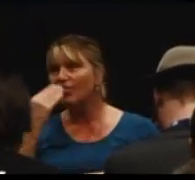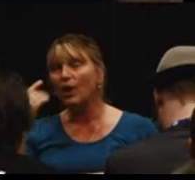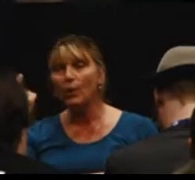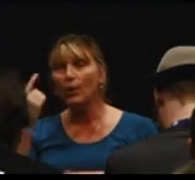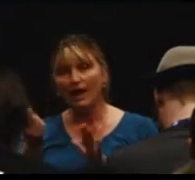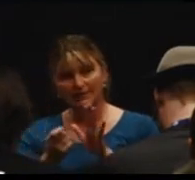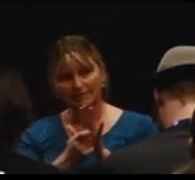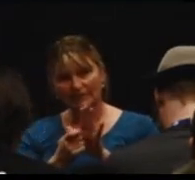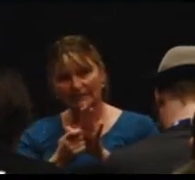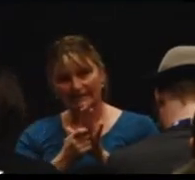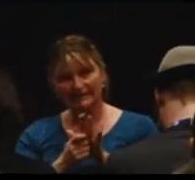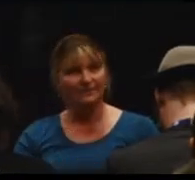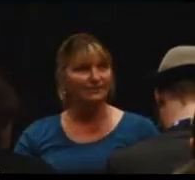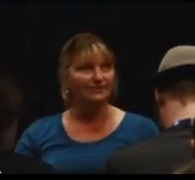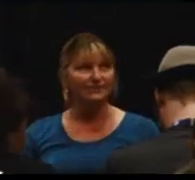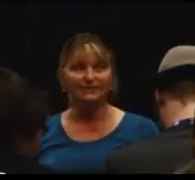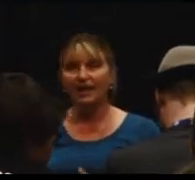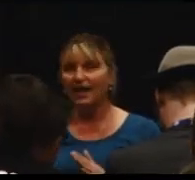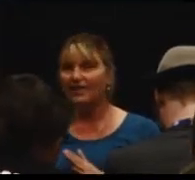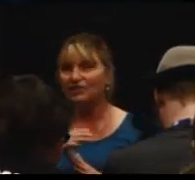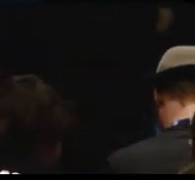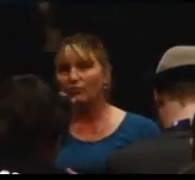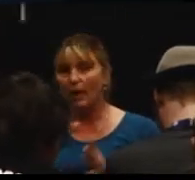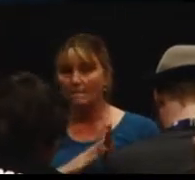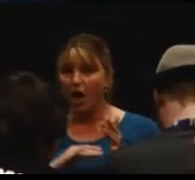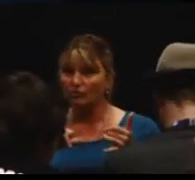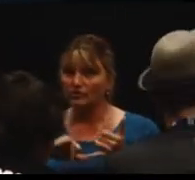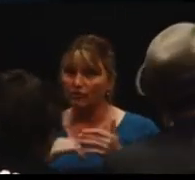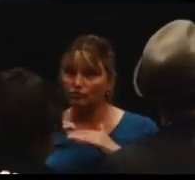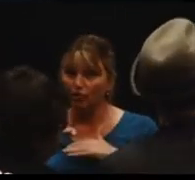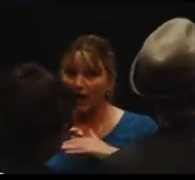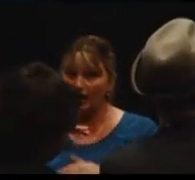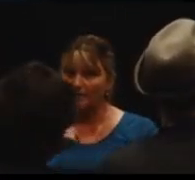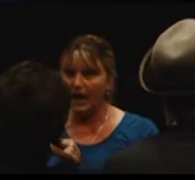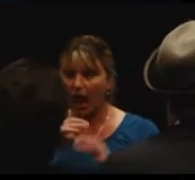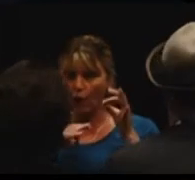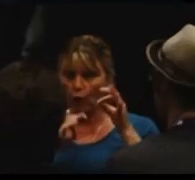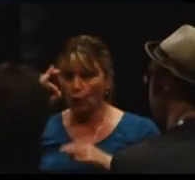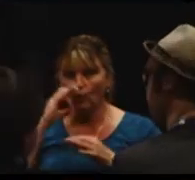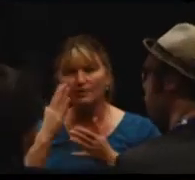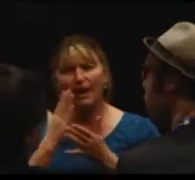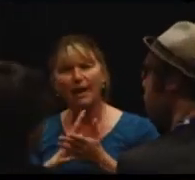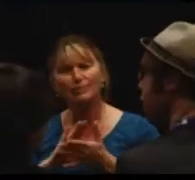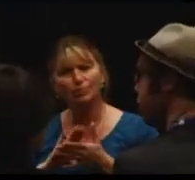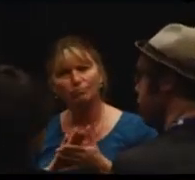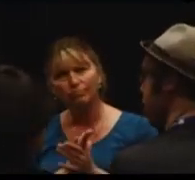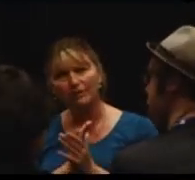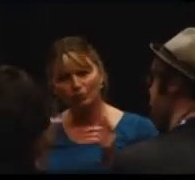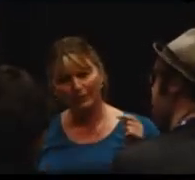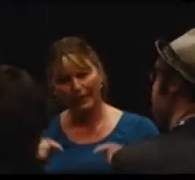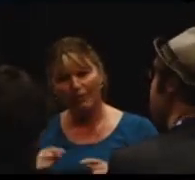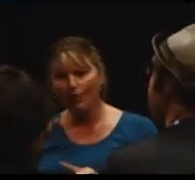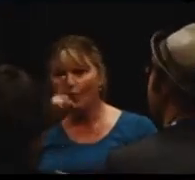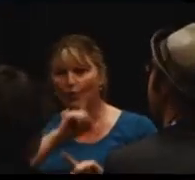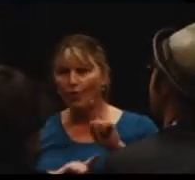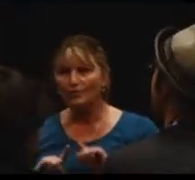And most of all, let's just focus on the top three, Microsoft, TradeMe, and Google. It is an absolute pleasure to be at a conference where we don't talk